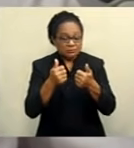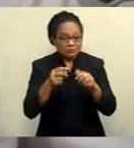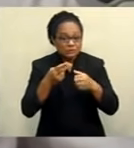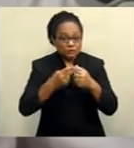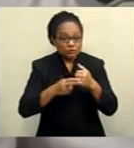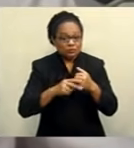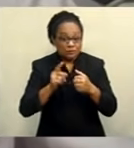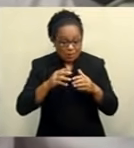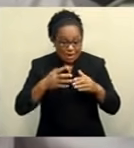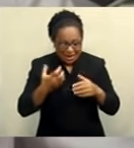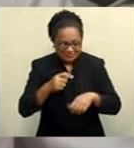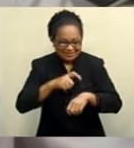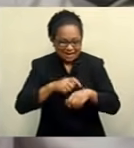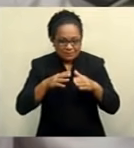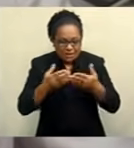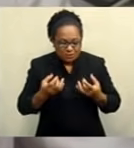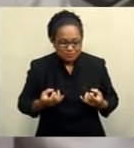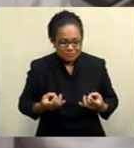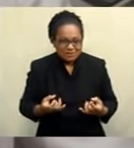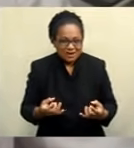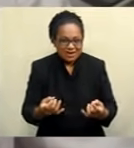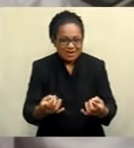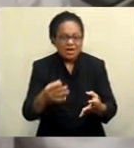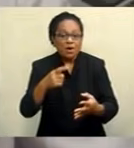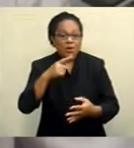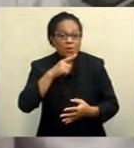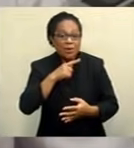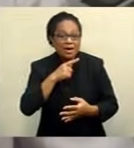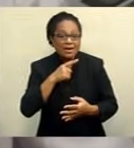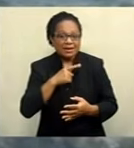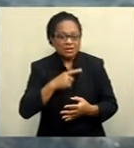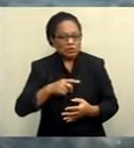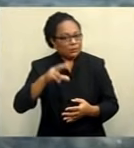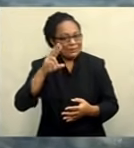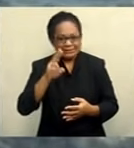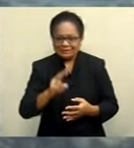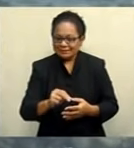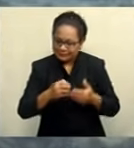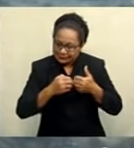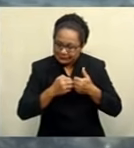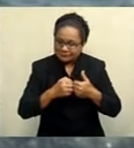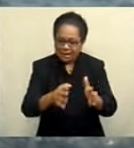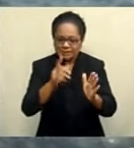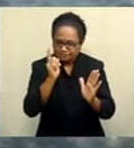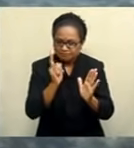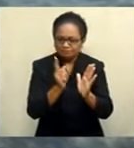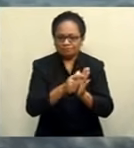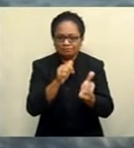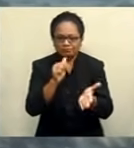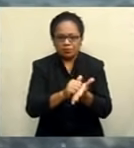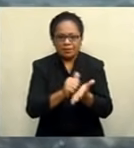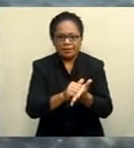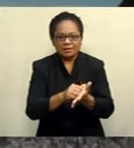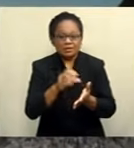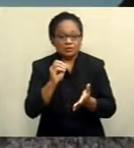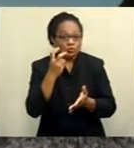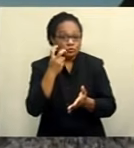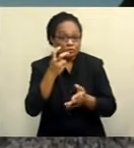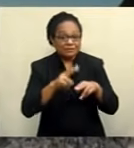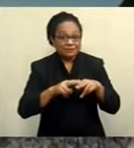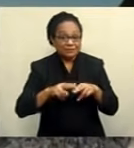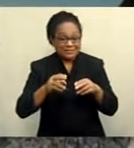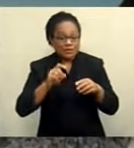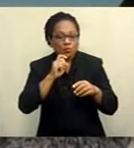months to prepare for. As you know that we need to switch on big engines here. Tourism Fiji will continue to hold virtual meetings